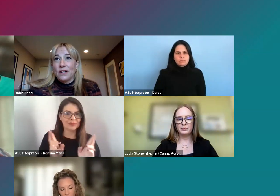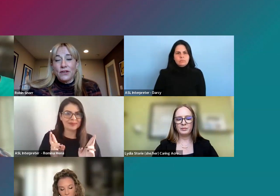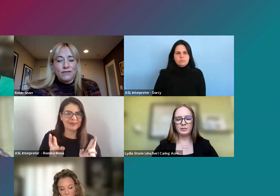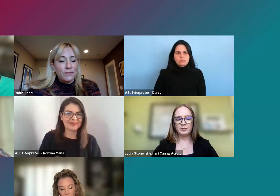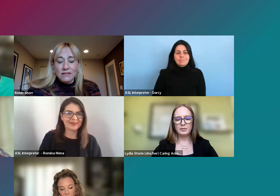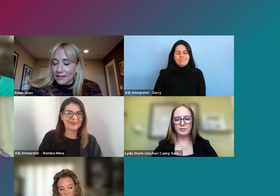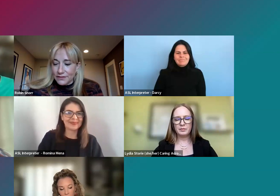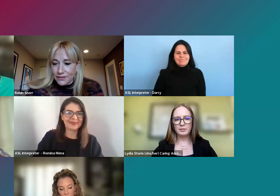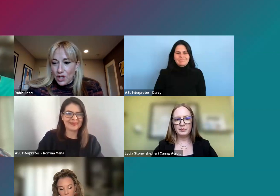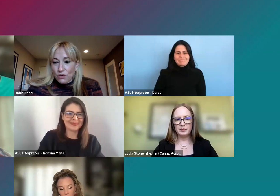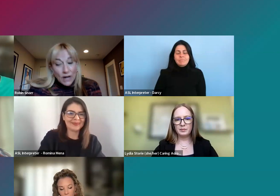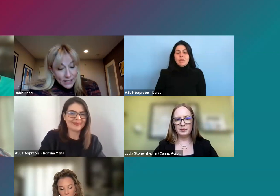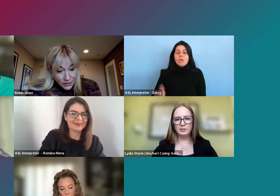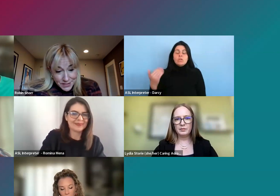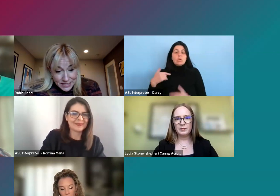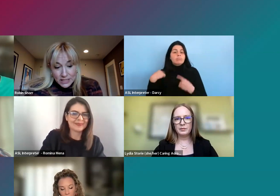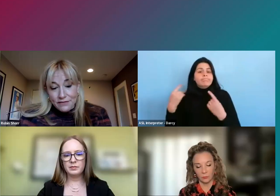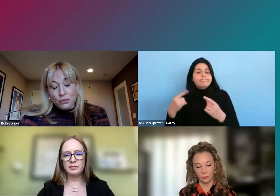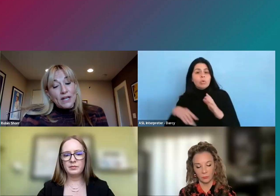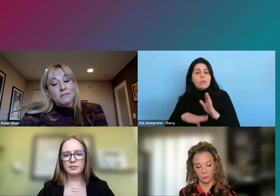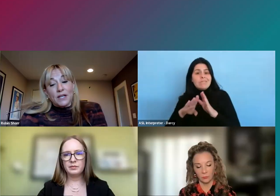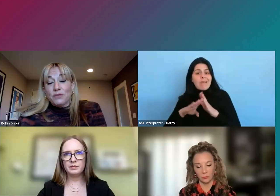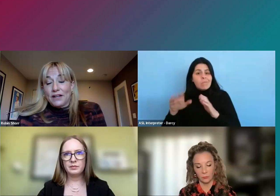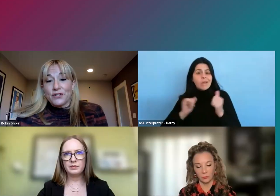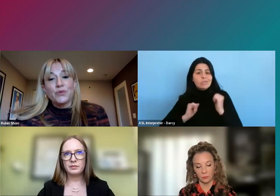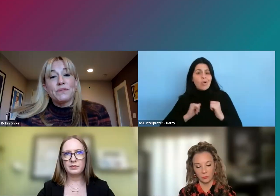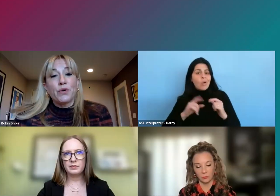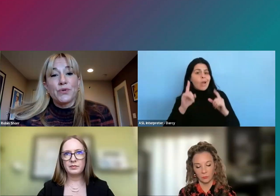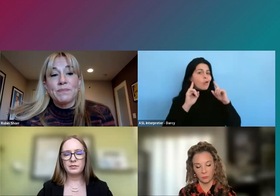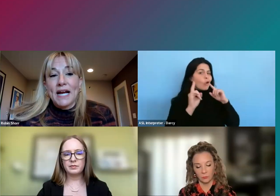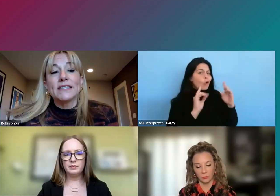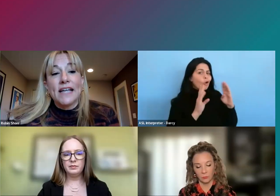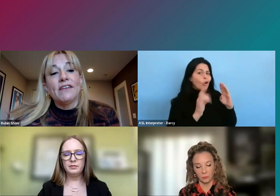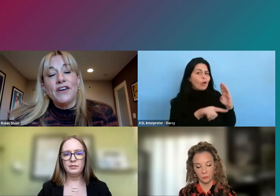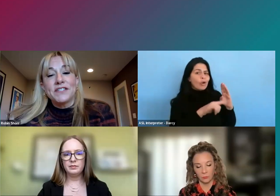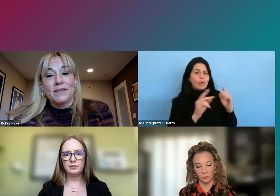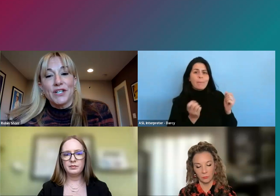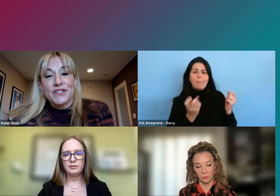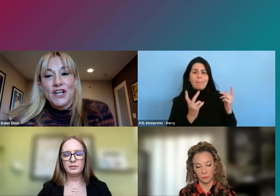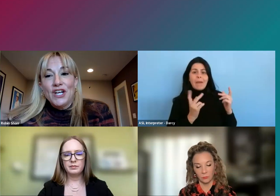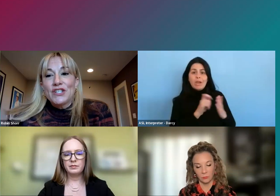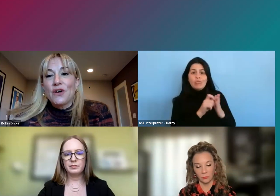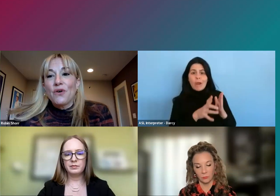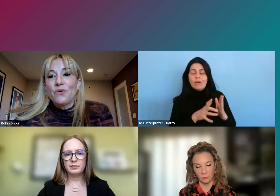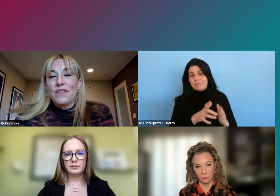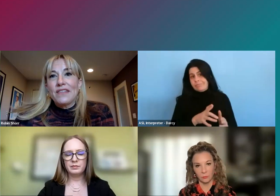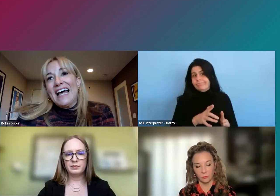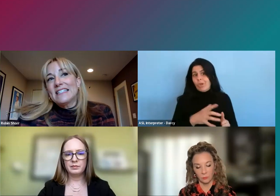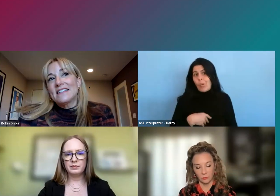the show, I've heard from a lot of writers, a lot of white male writers whose parents have Alzheimer's.